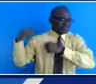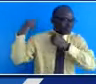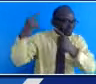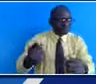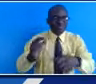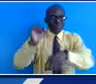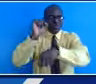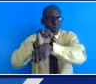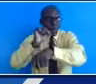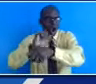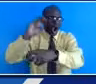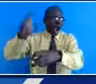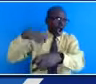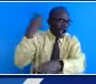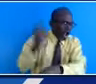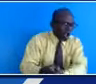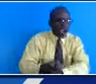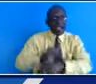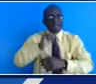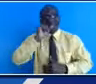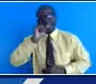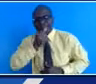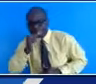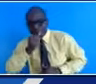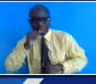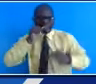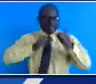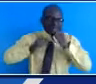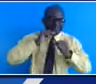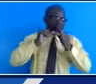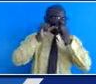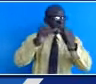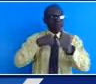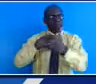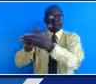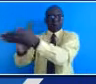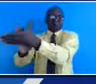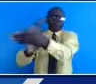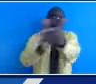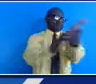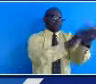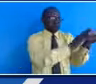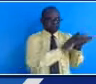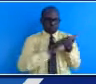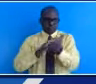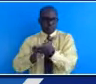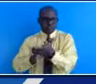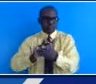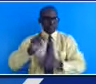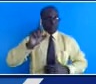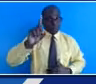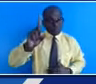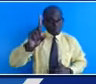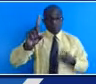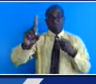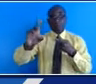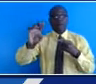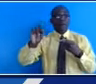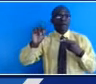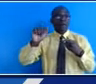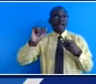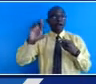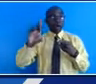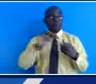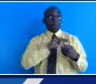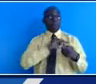is fantastic to be guided by. And I think that's it. I hope